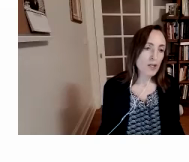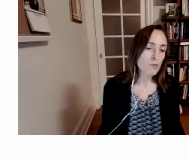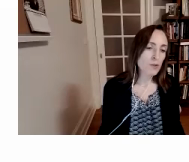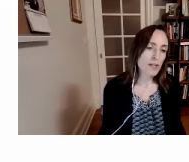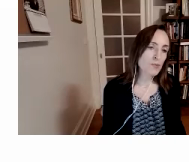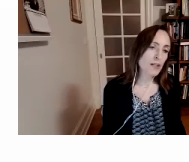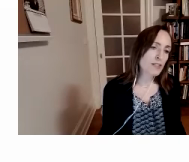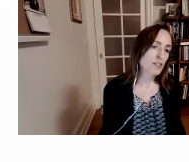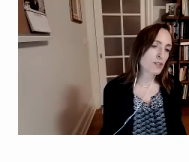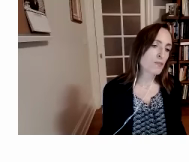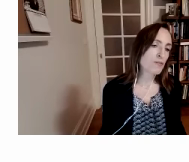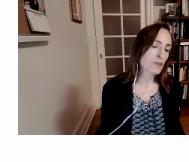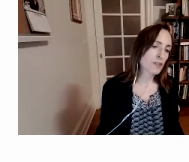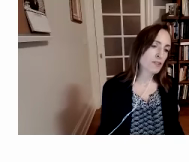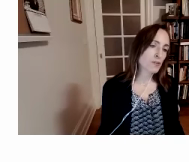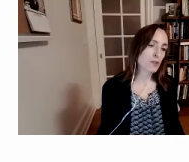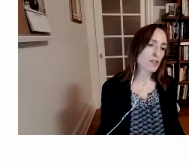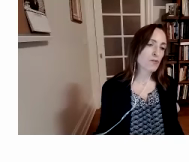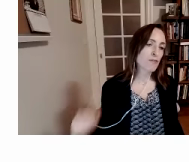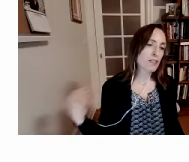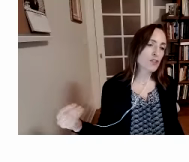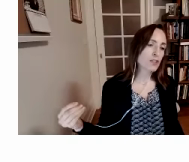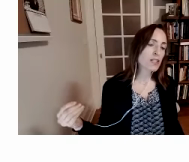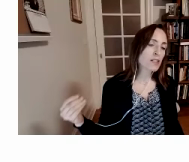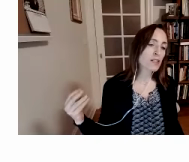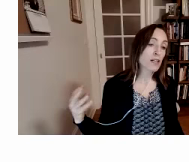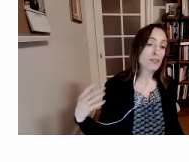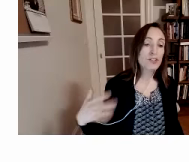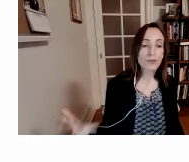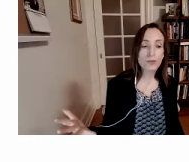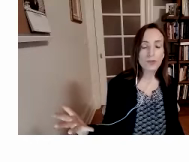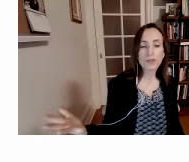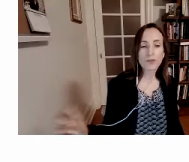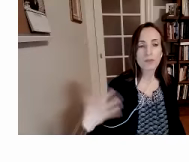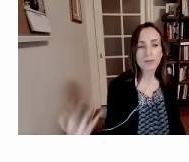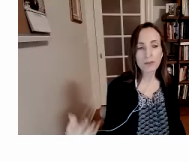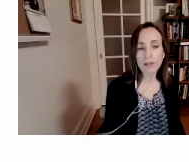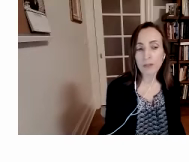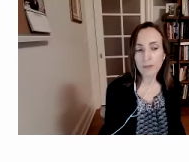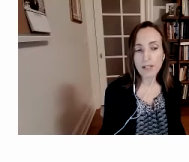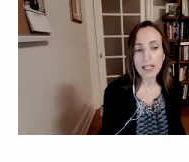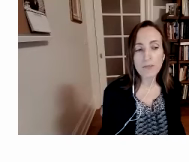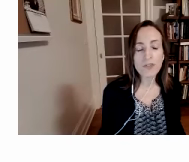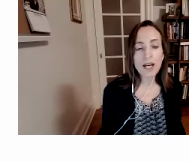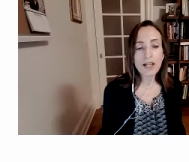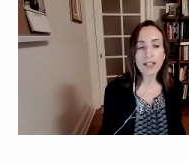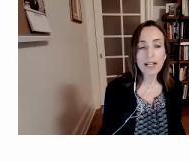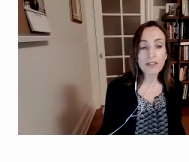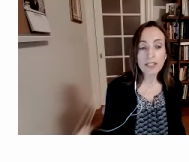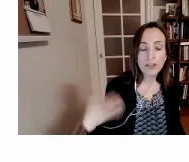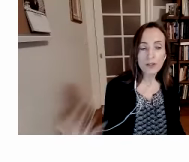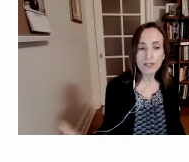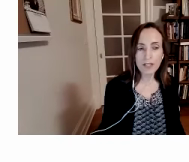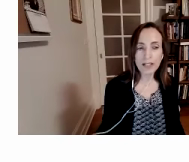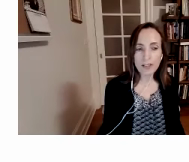So as we already noted before, if a word is referentially unused, so this would be for like proper names, that has